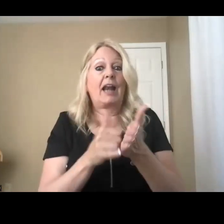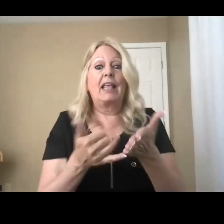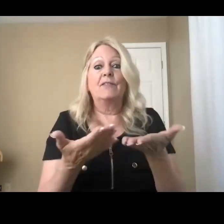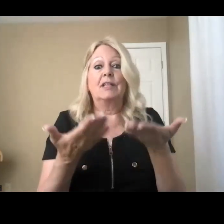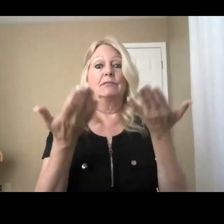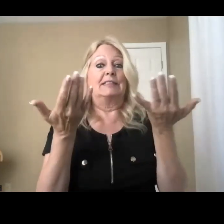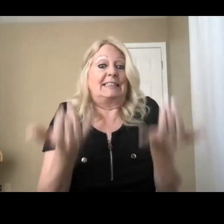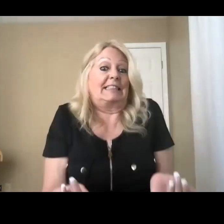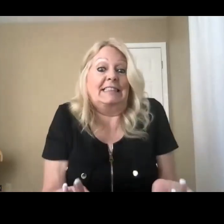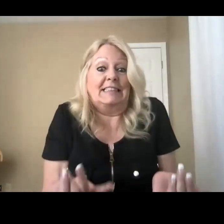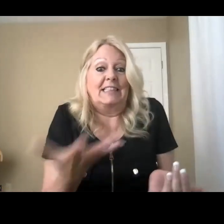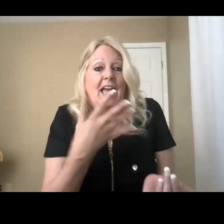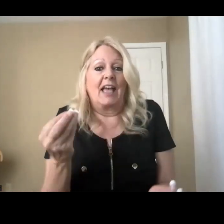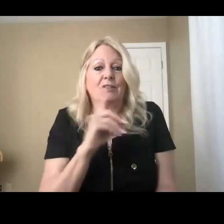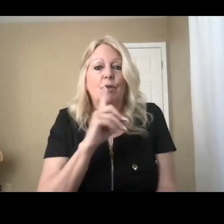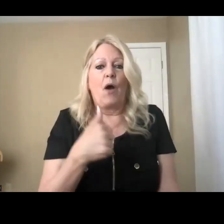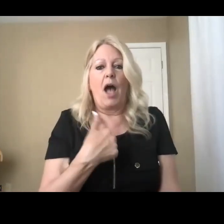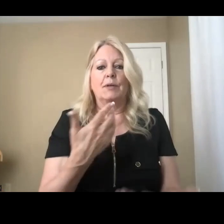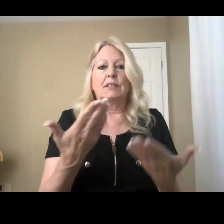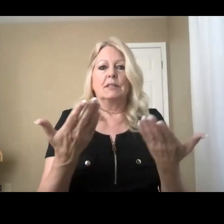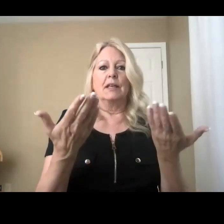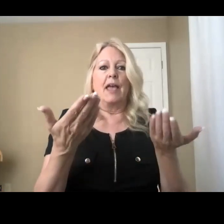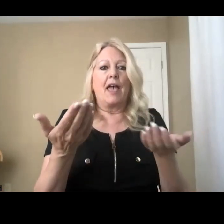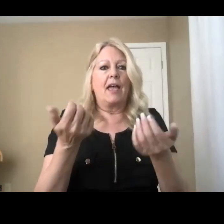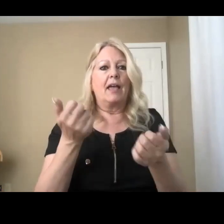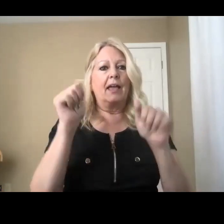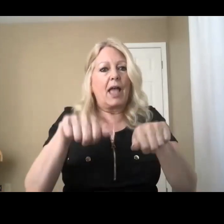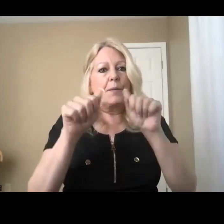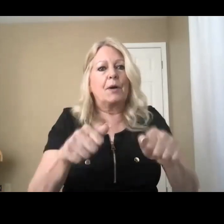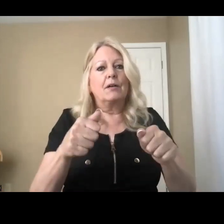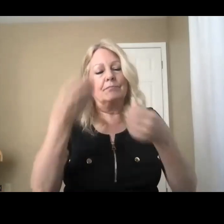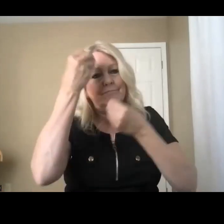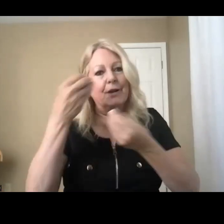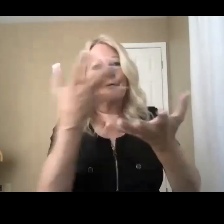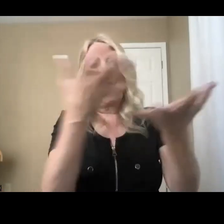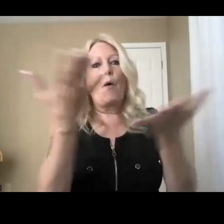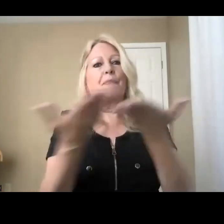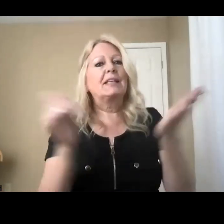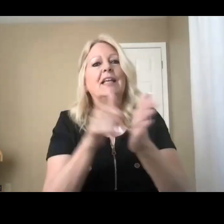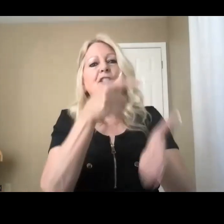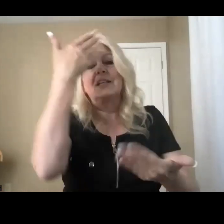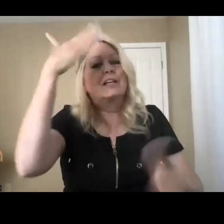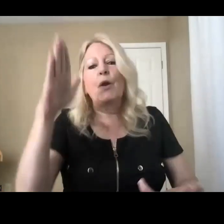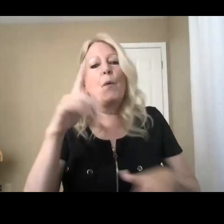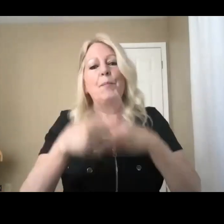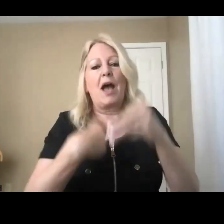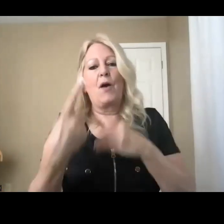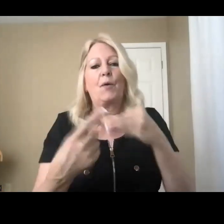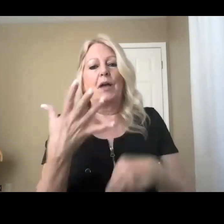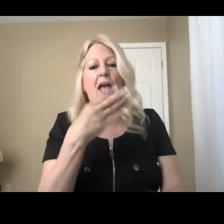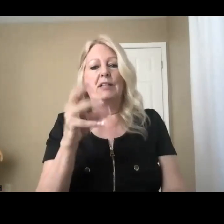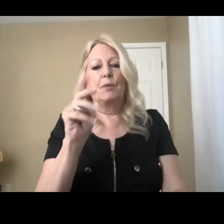there. And it was great that I was able to provide that. And so to your point, Marina and Vincent, of the